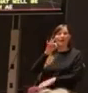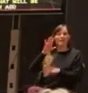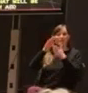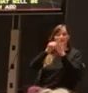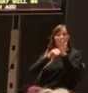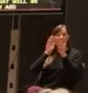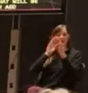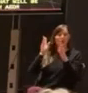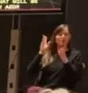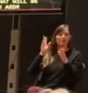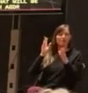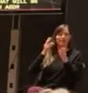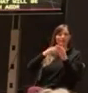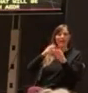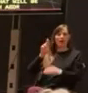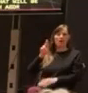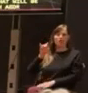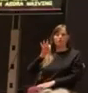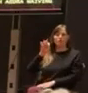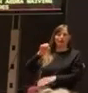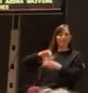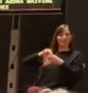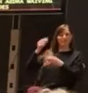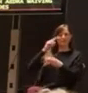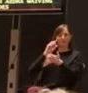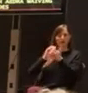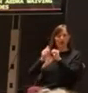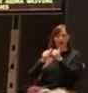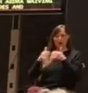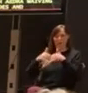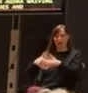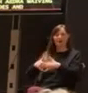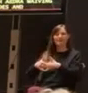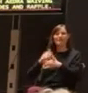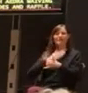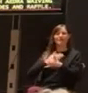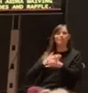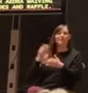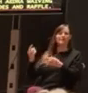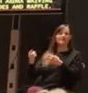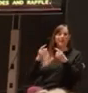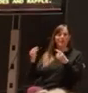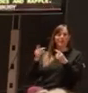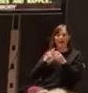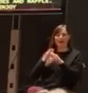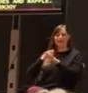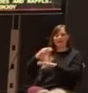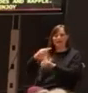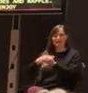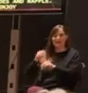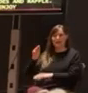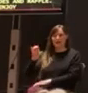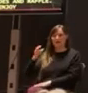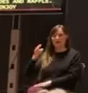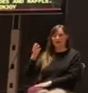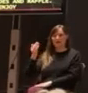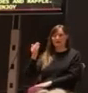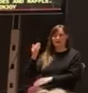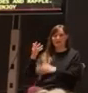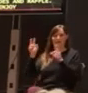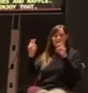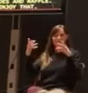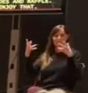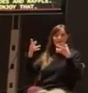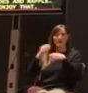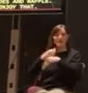really appreciate that. Please join us for our next History Cafe on March 15th, which will be creating a hopeful